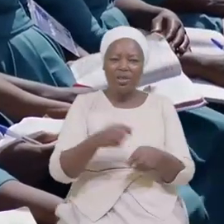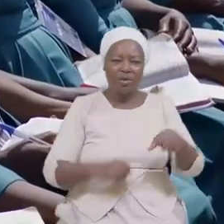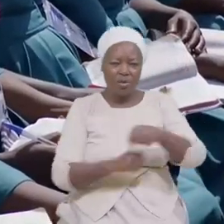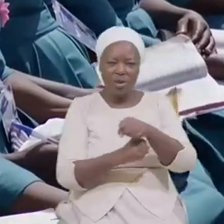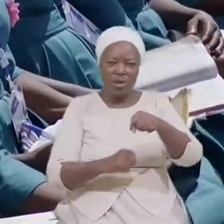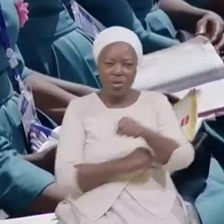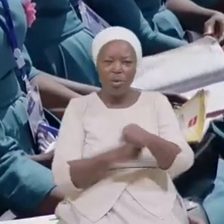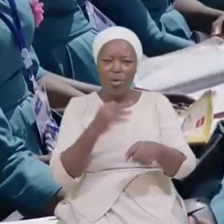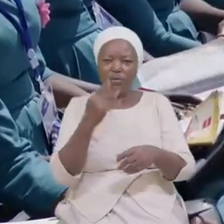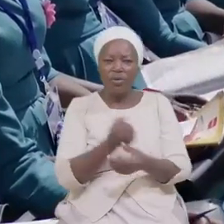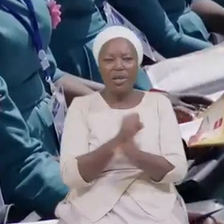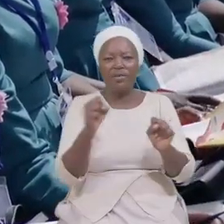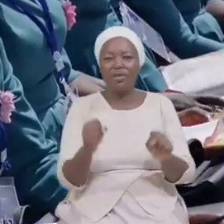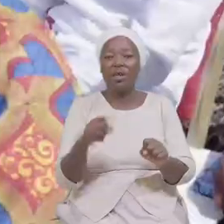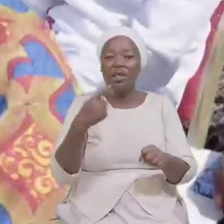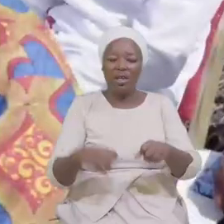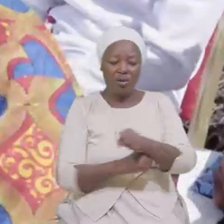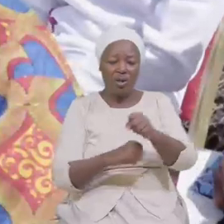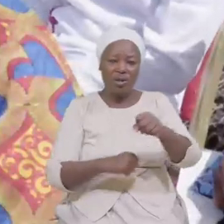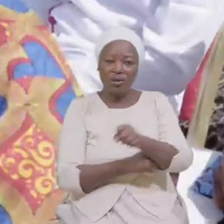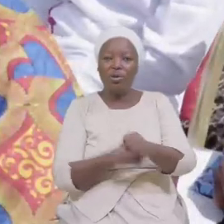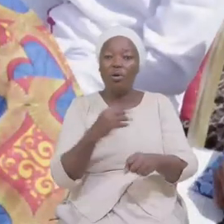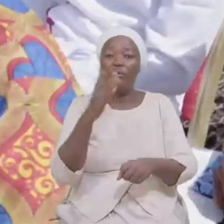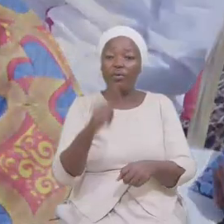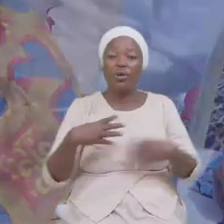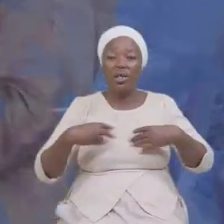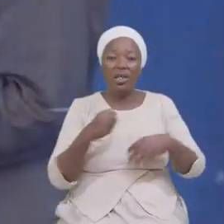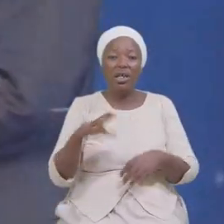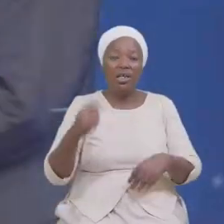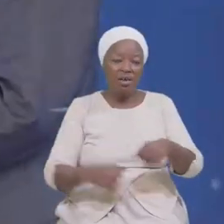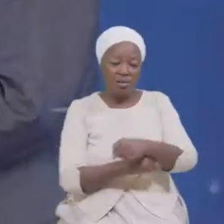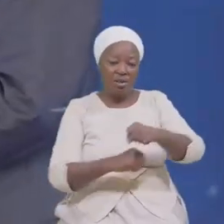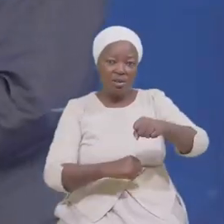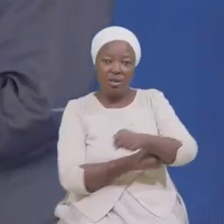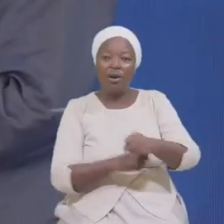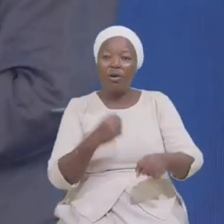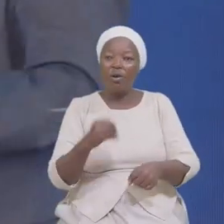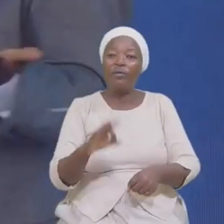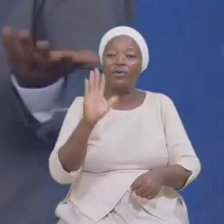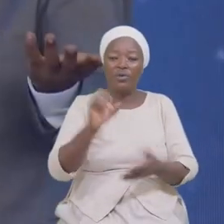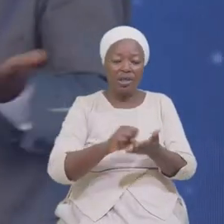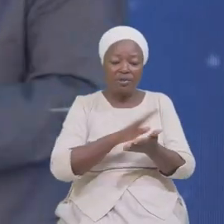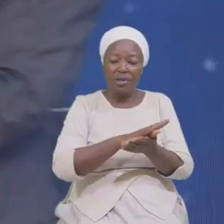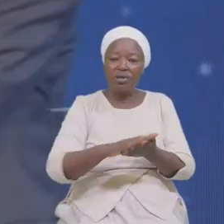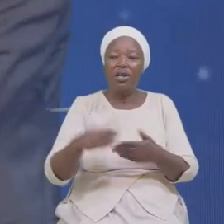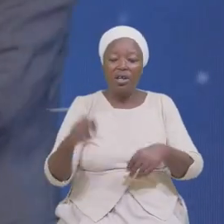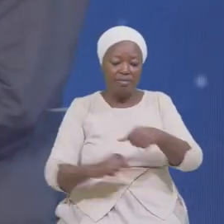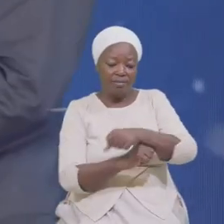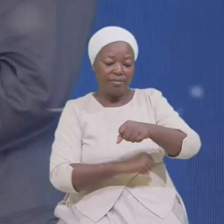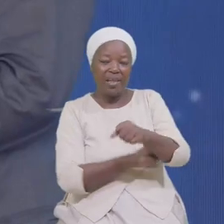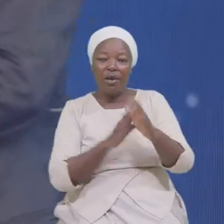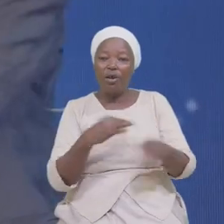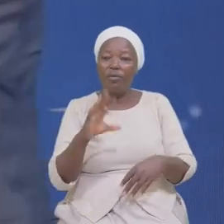your salvation, the cornerstone of your healing, the cornerstone of your sanctification, the cornerstone of